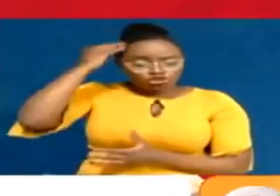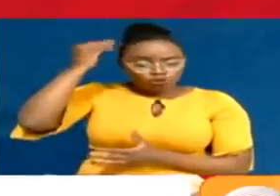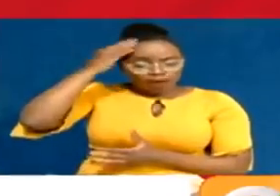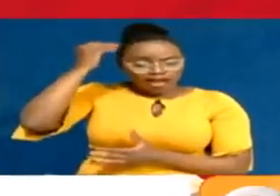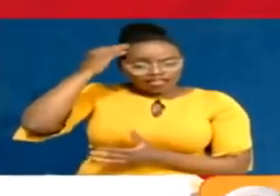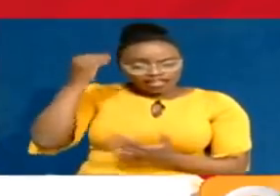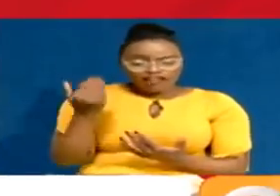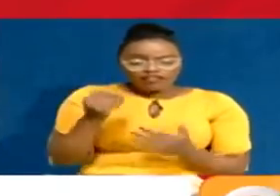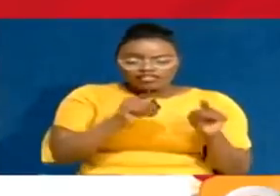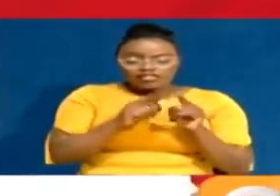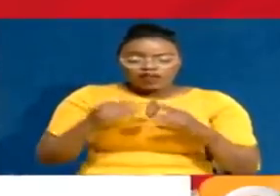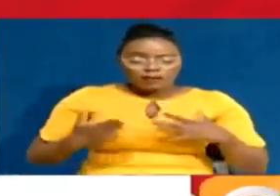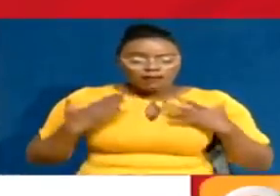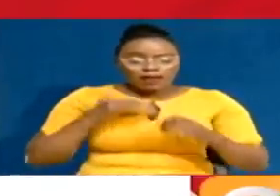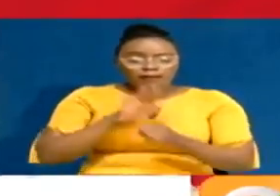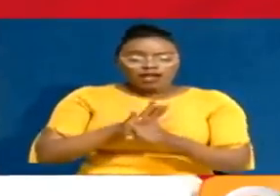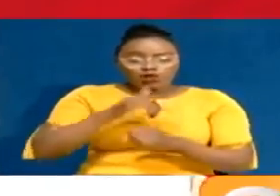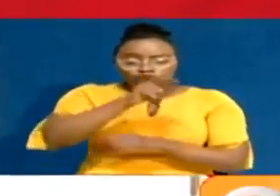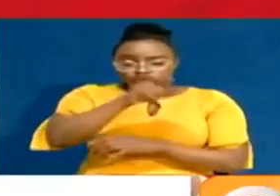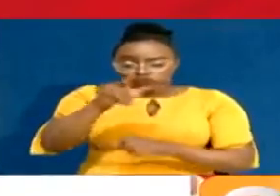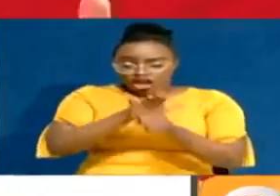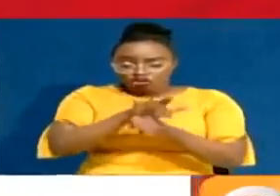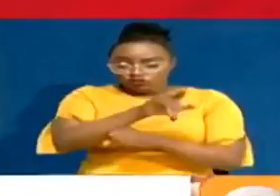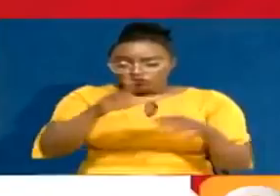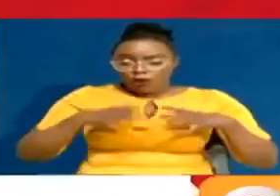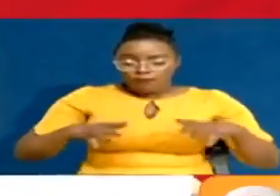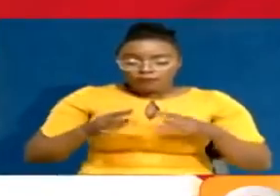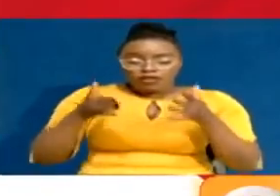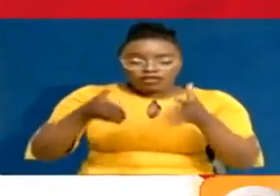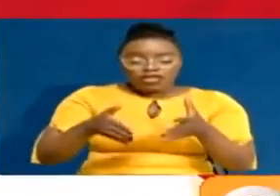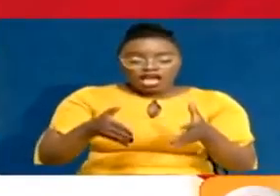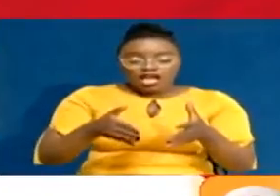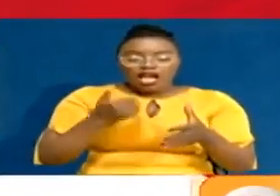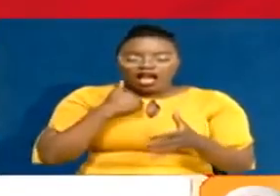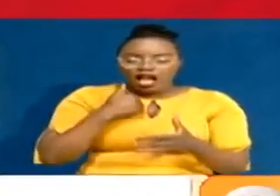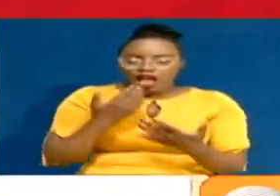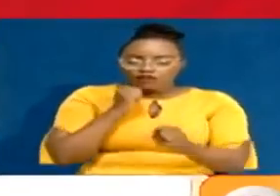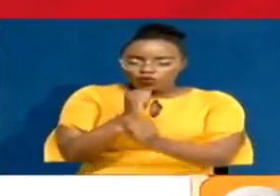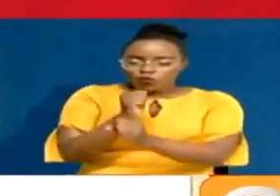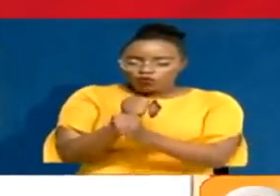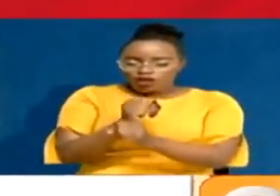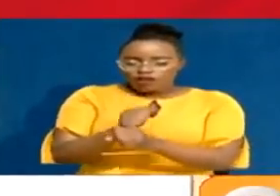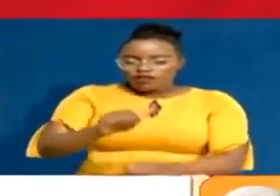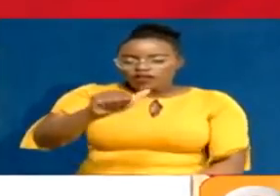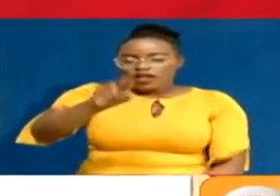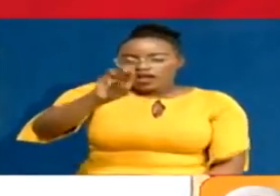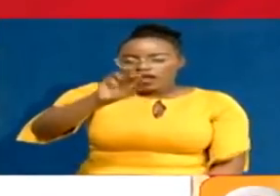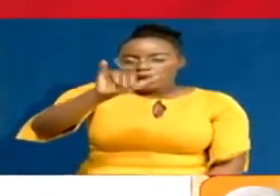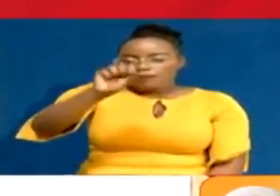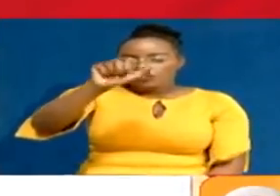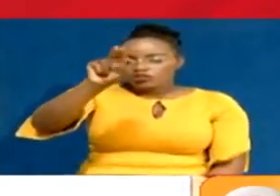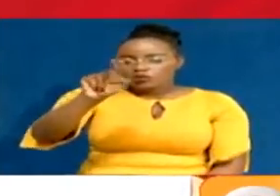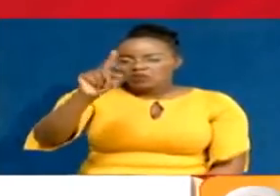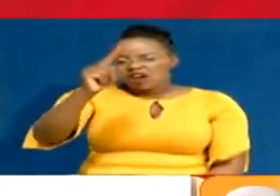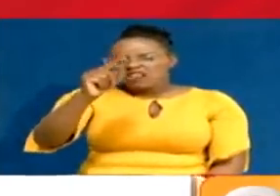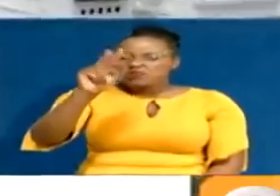Somalia. Natafurahi kwa sababu wengi wenu ambao mko hapa mumeserve katika AMISOM kwa